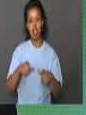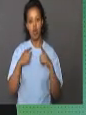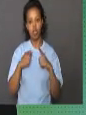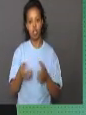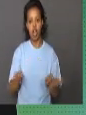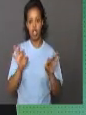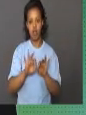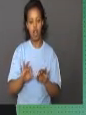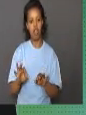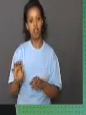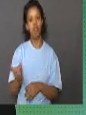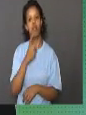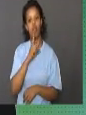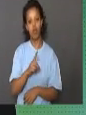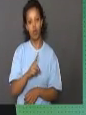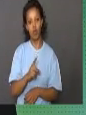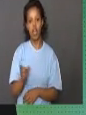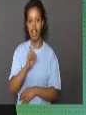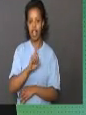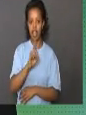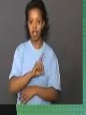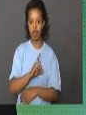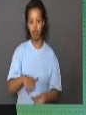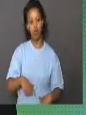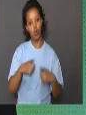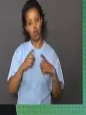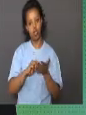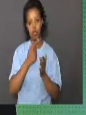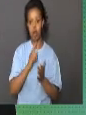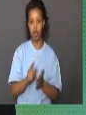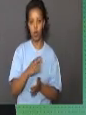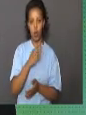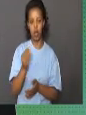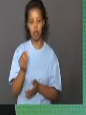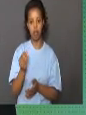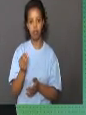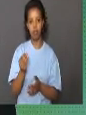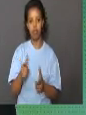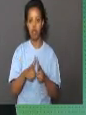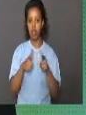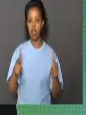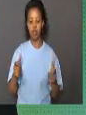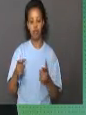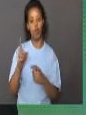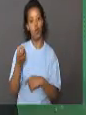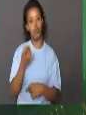many aspects of our daily lives and in the larger